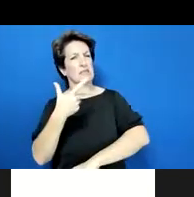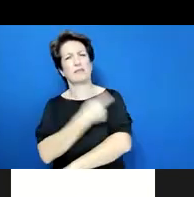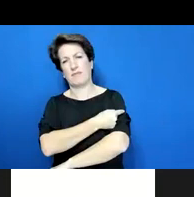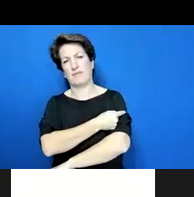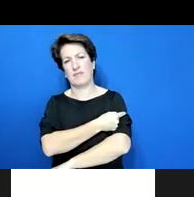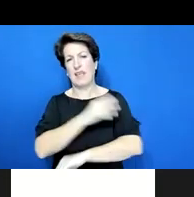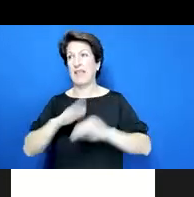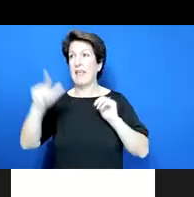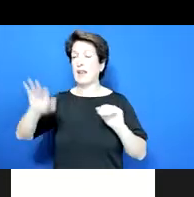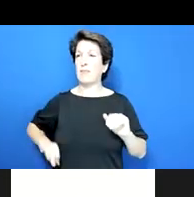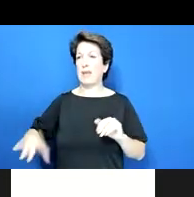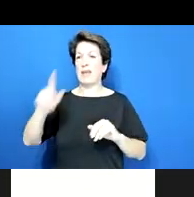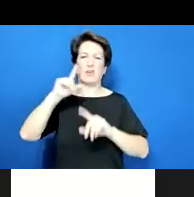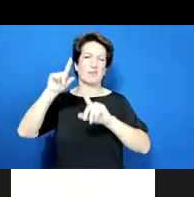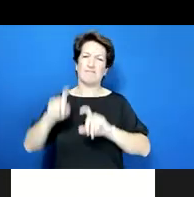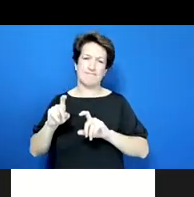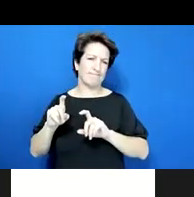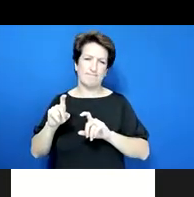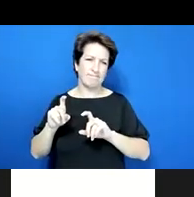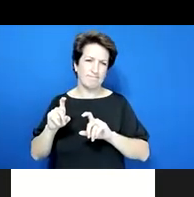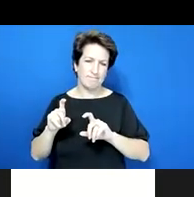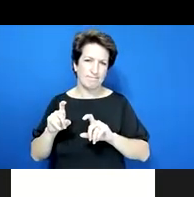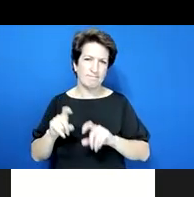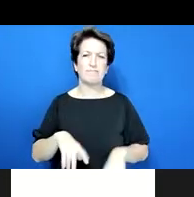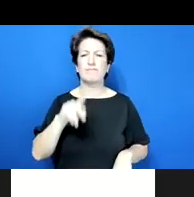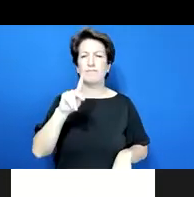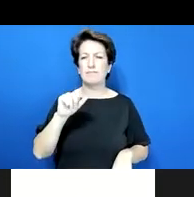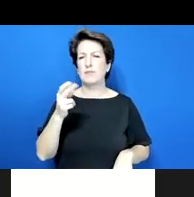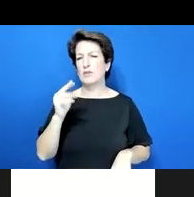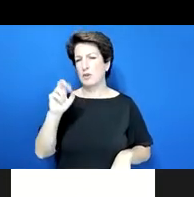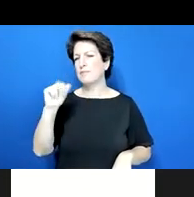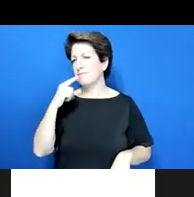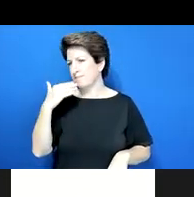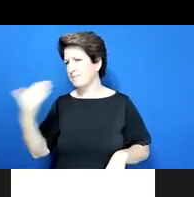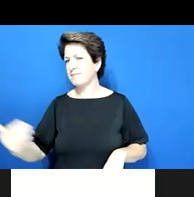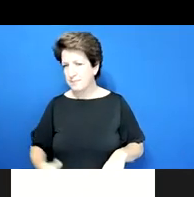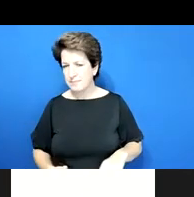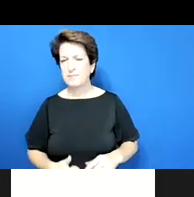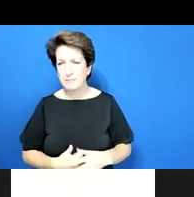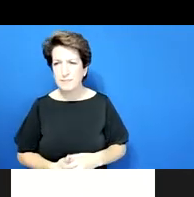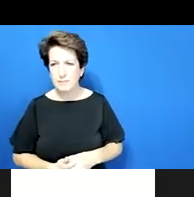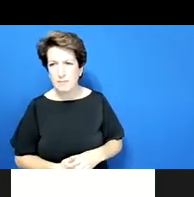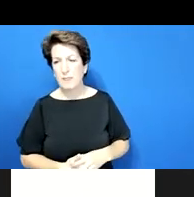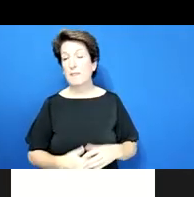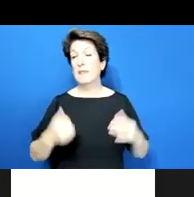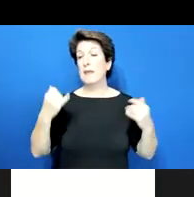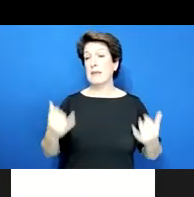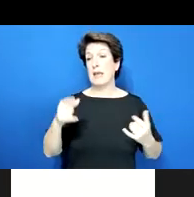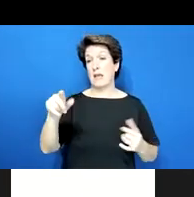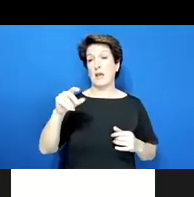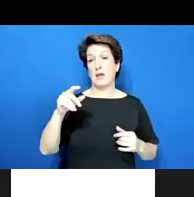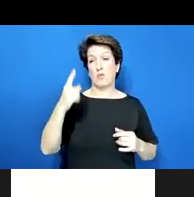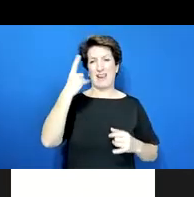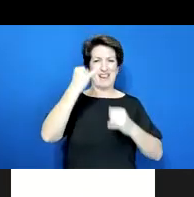for alternatives to vaccination. Yes, yeah. Thank you. Thank you, Geoff. So we have one last question